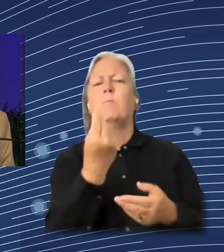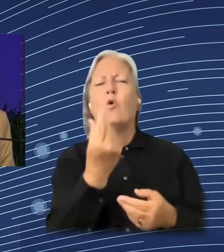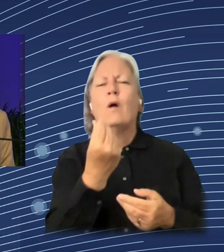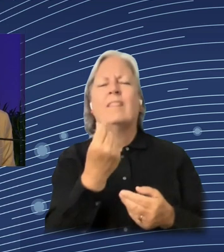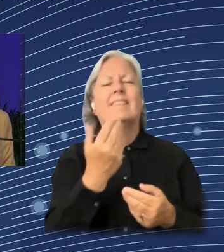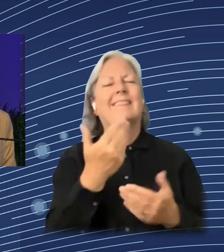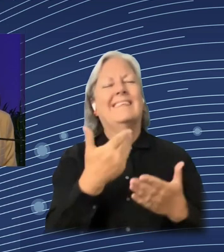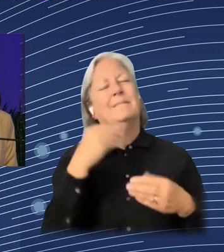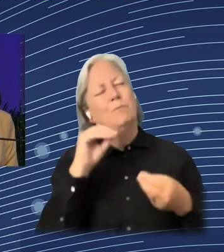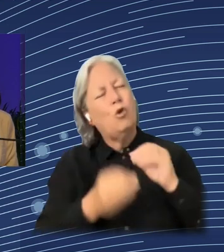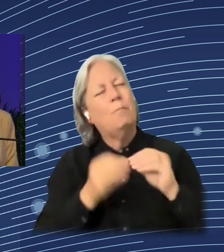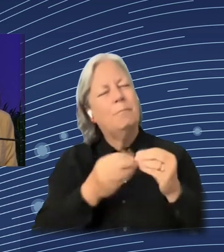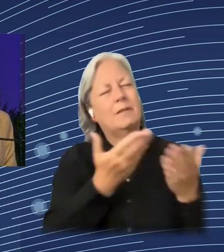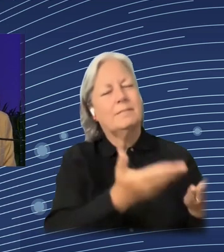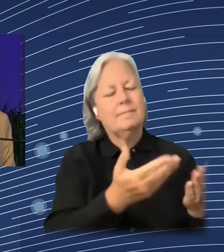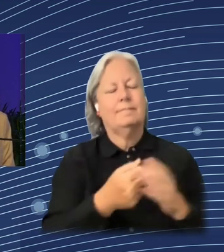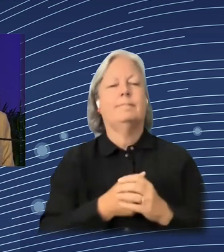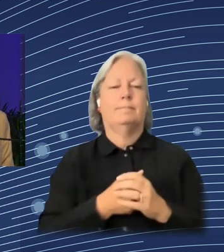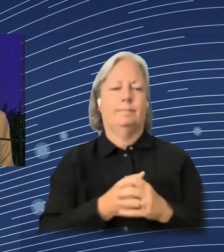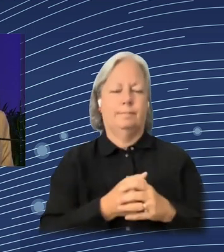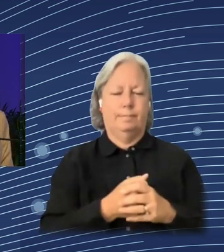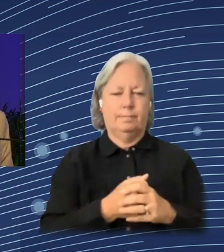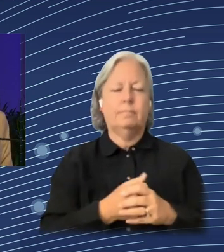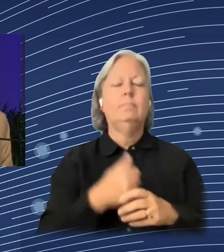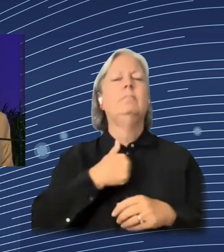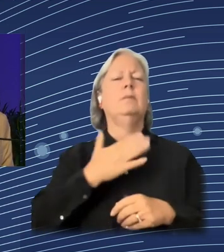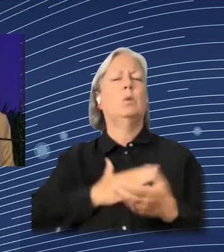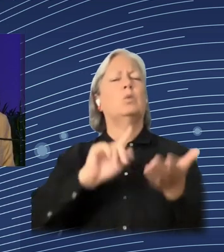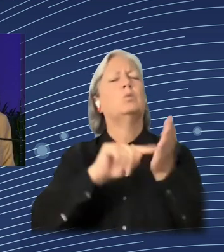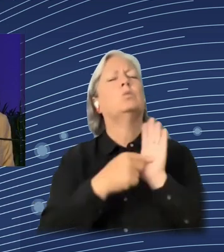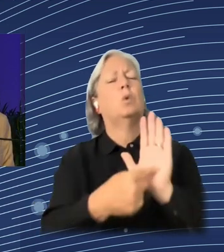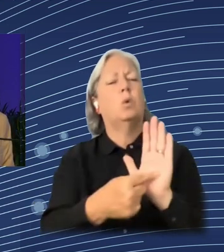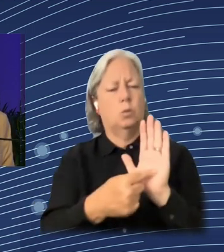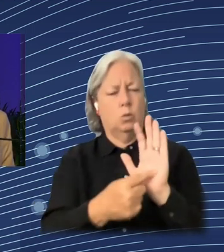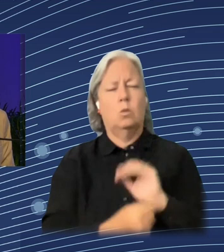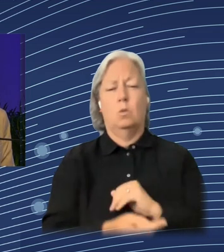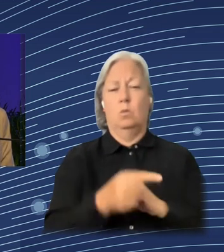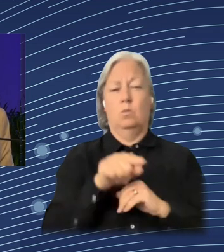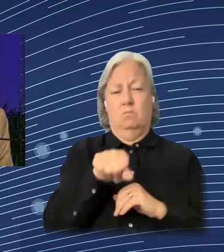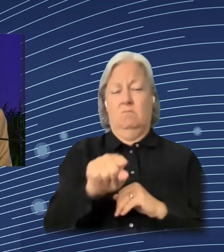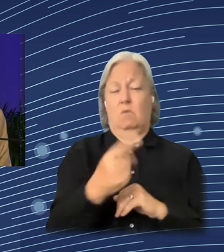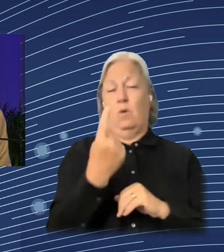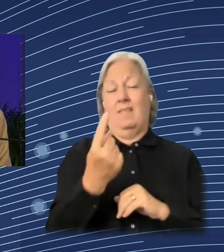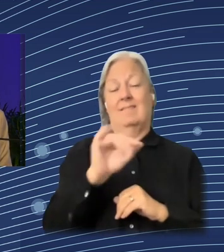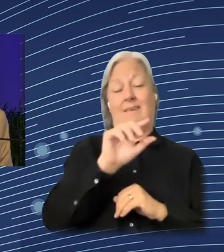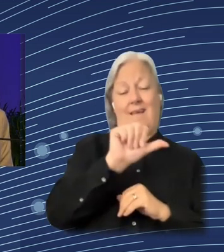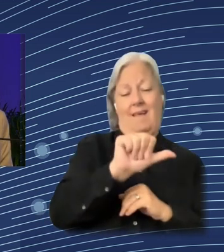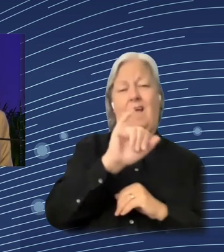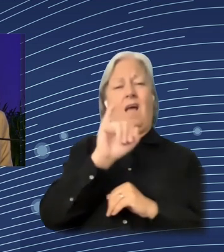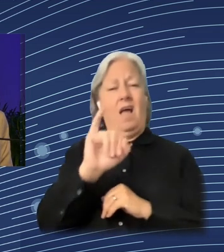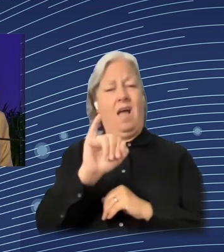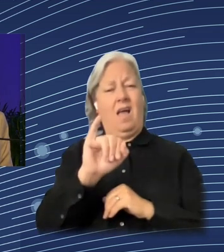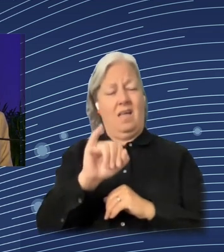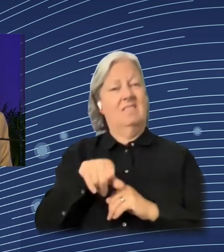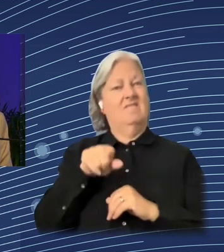Concerning this, I would like to illustrate one of the first AI-based systems that IMSS developed that